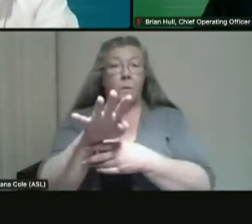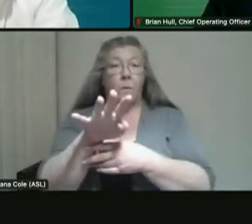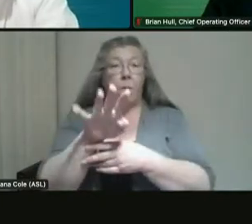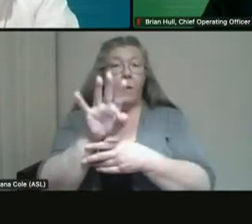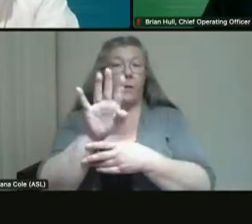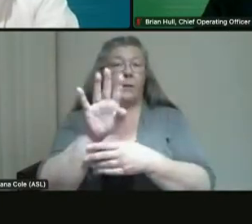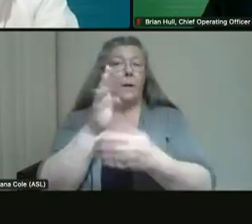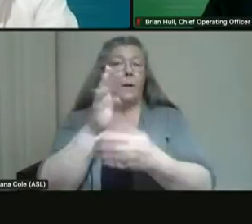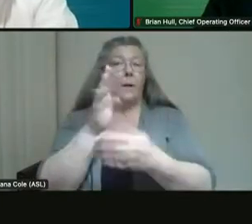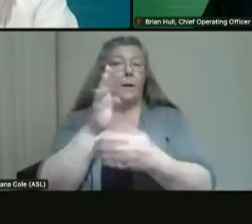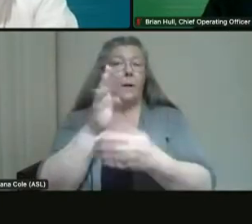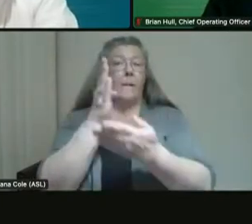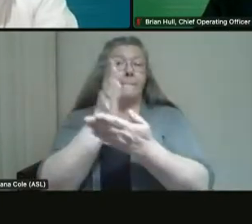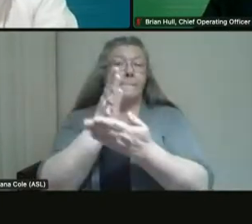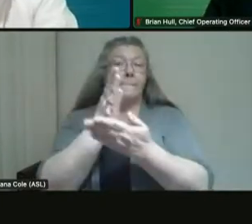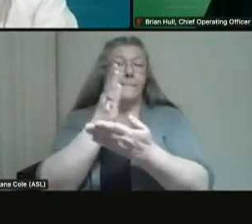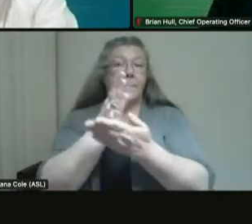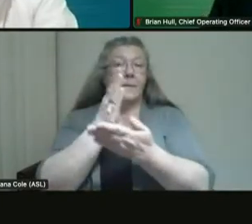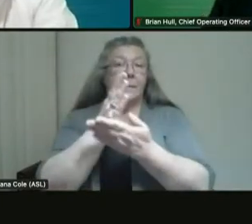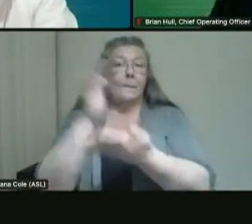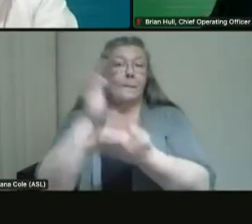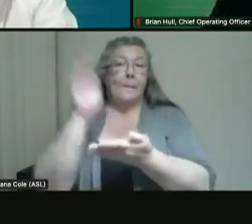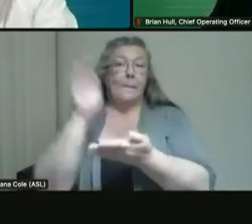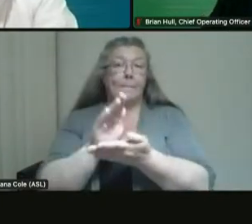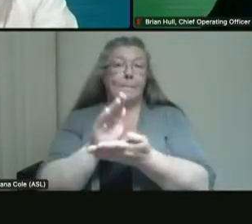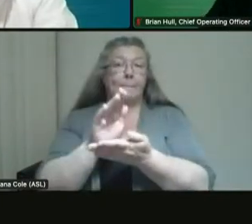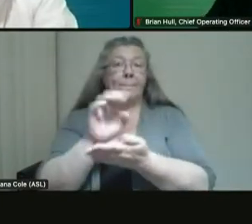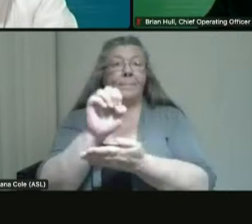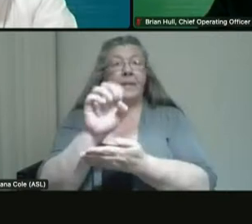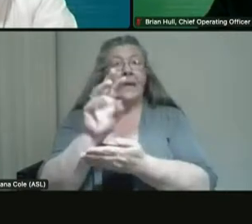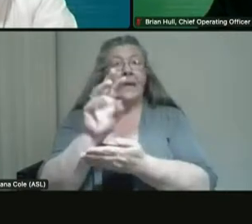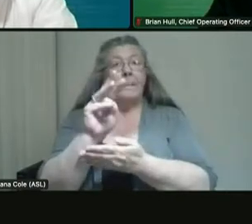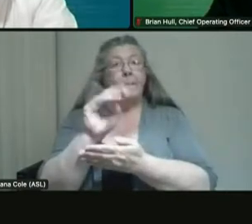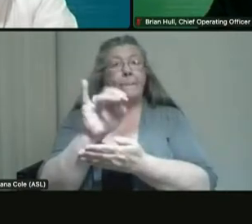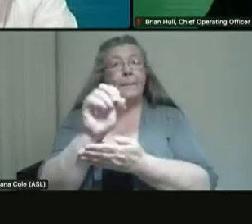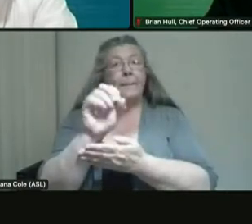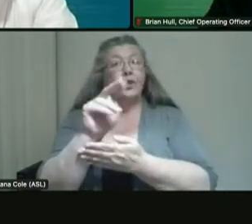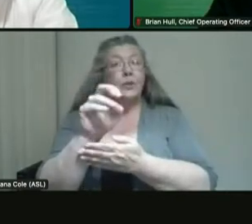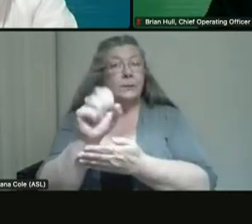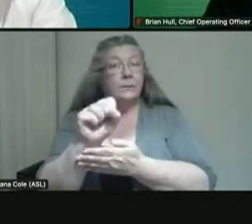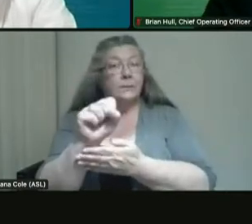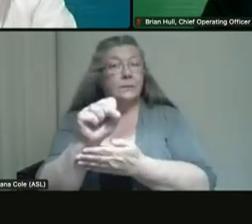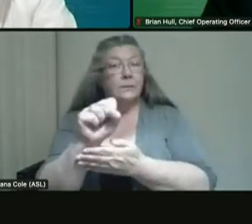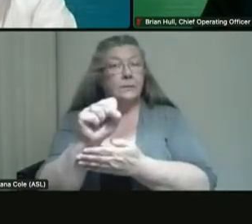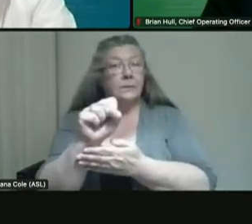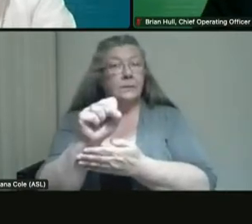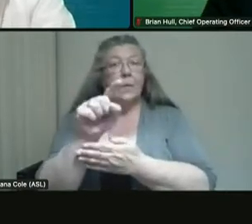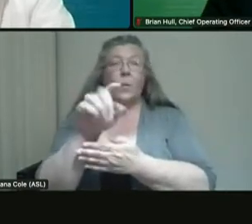by 2027 and 100% by 2035, rather?